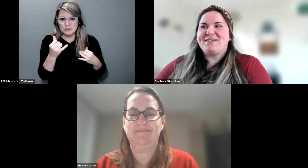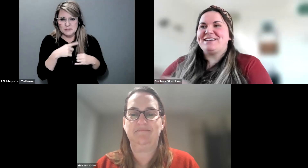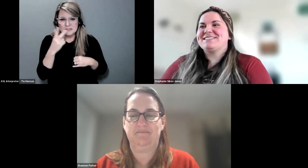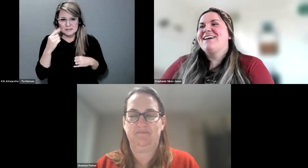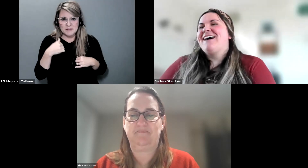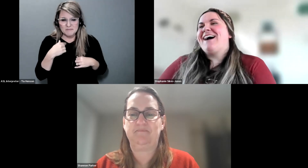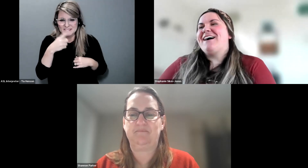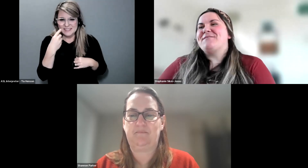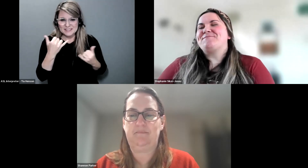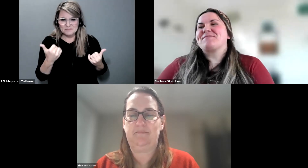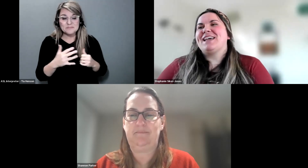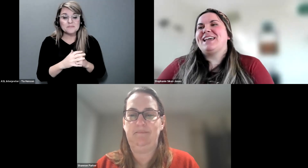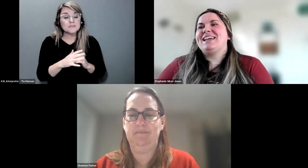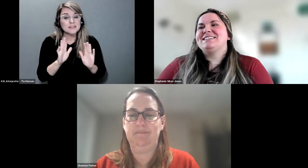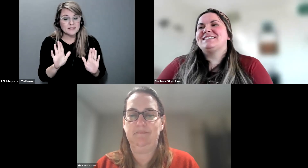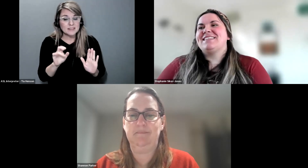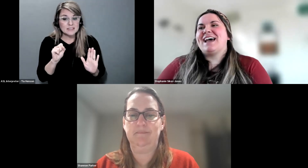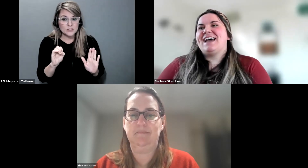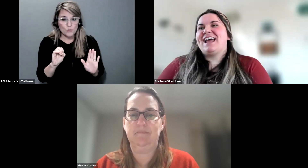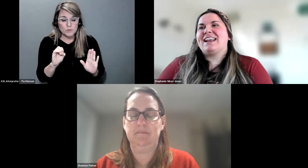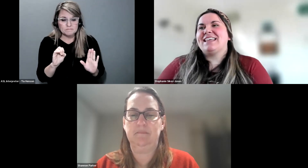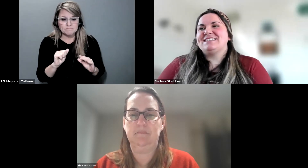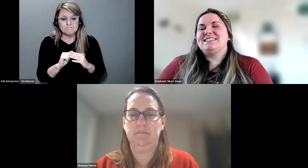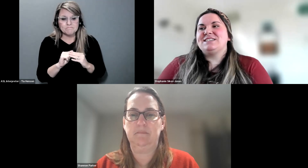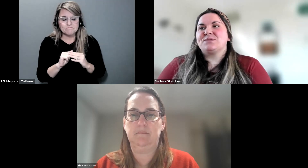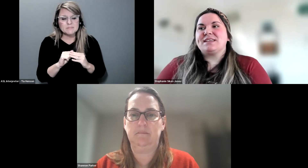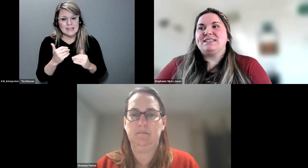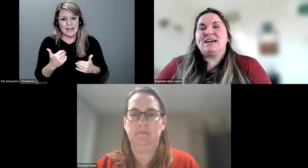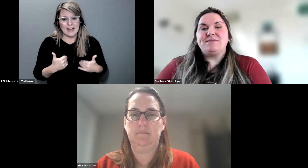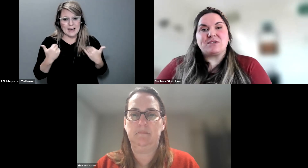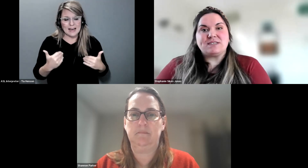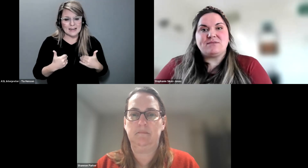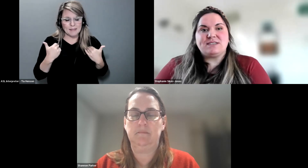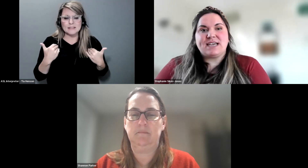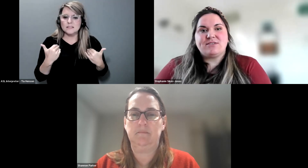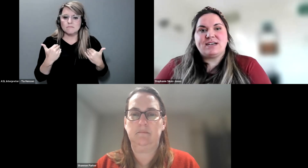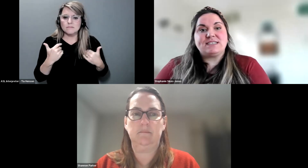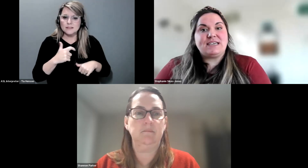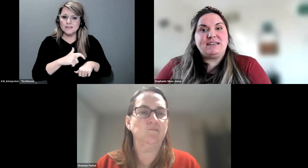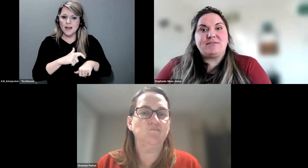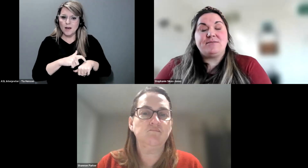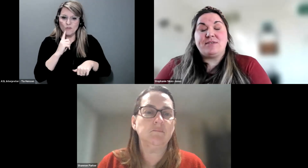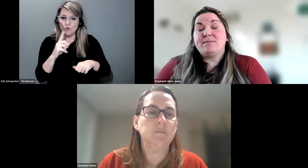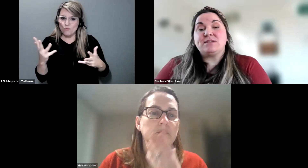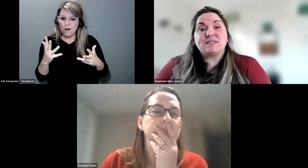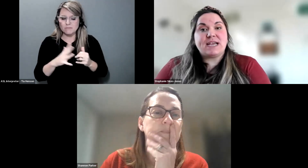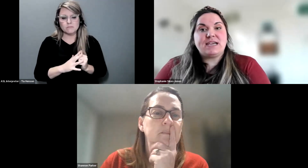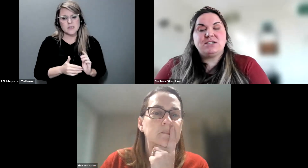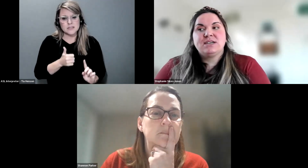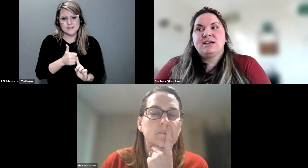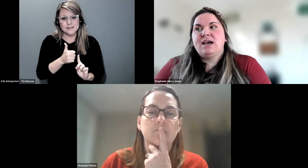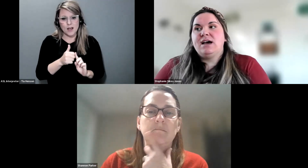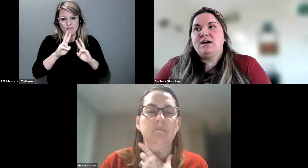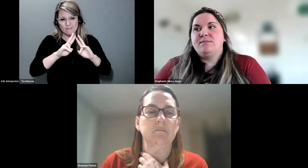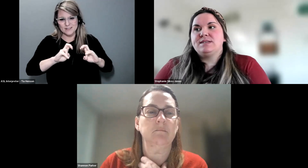that you all can see my face, is that adolescence is really a time for self-discovery. It's a key developmental